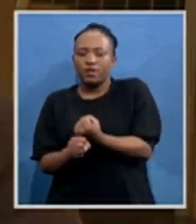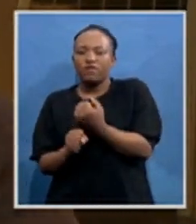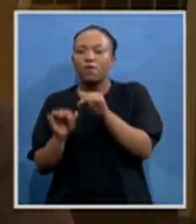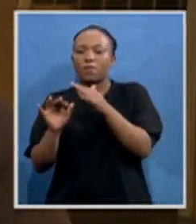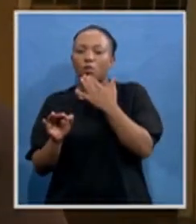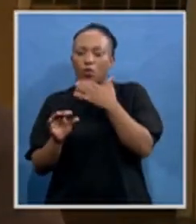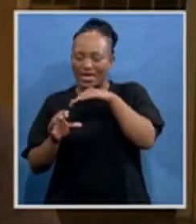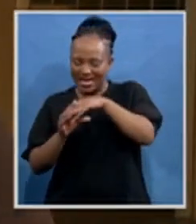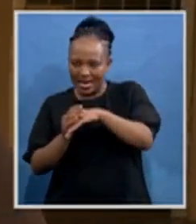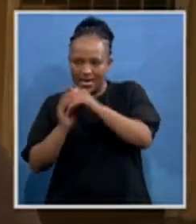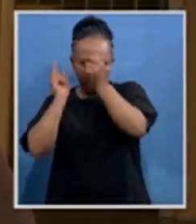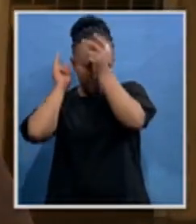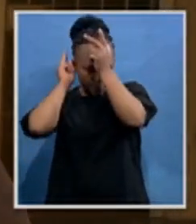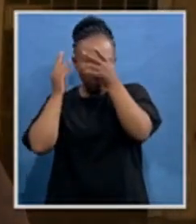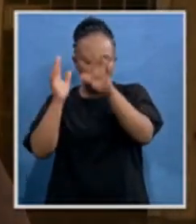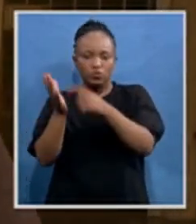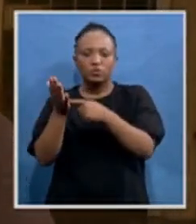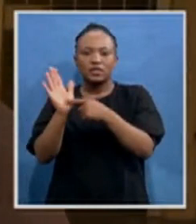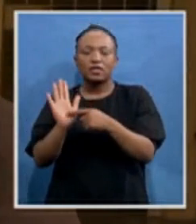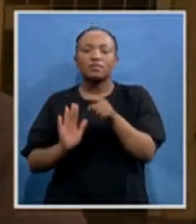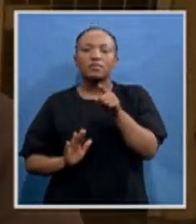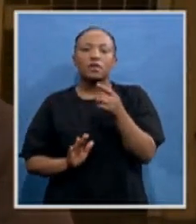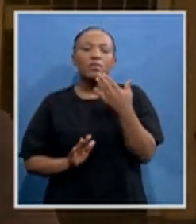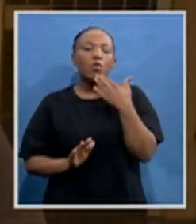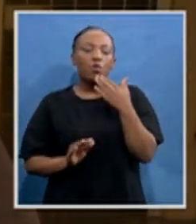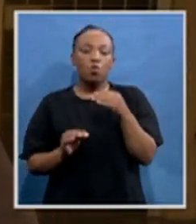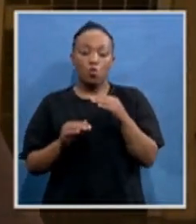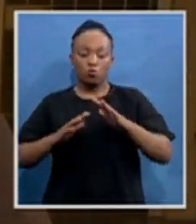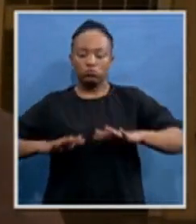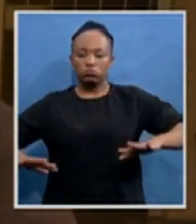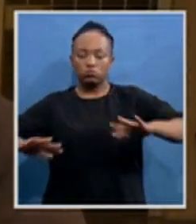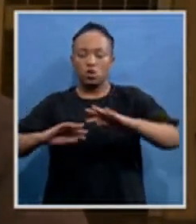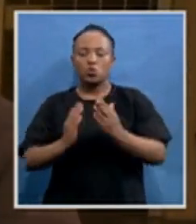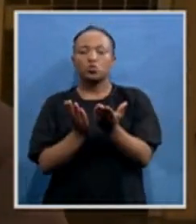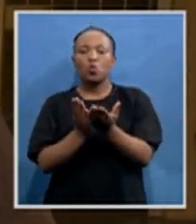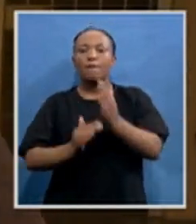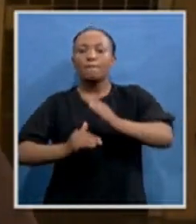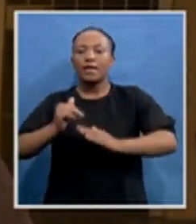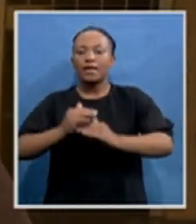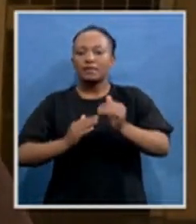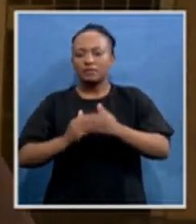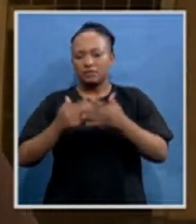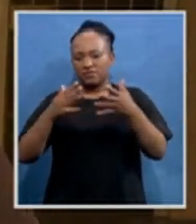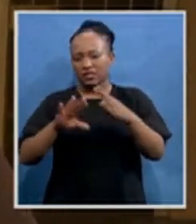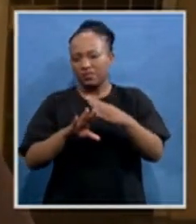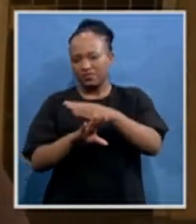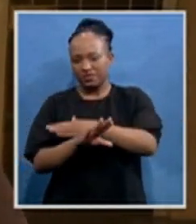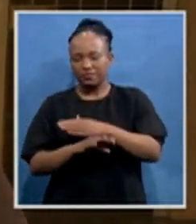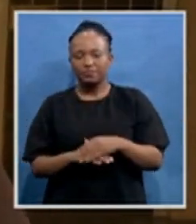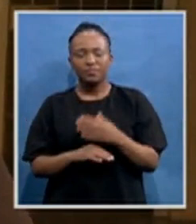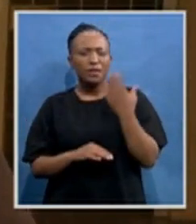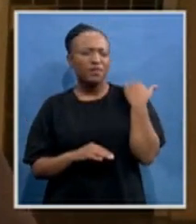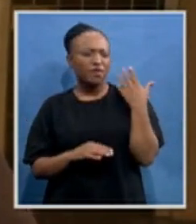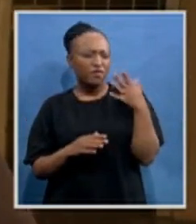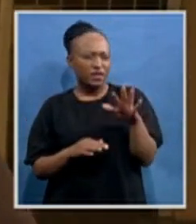this facility that was constructed. A little bit earlier, we were also up on the hill, not far from here, about a kilometer or